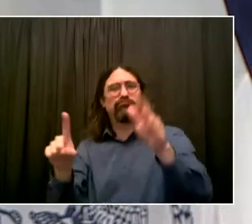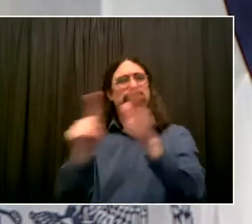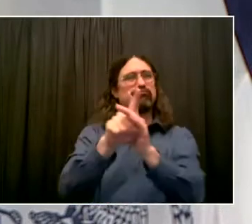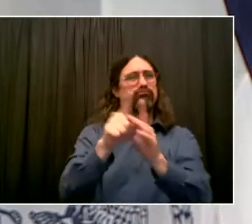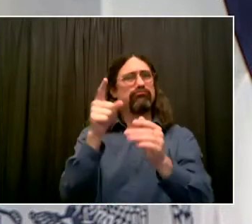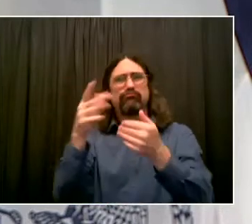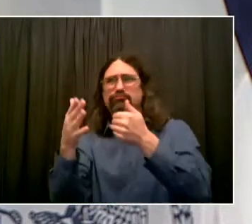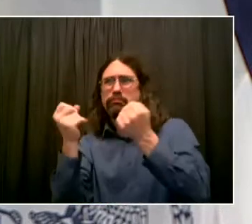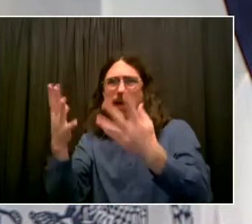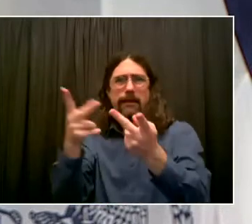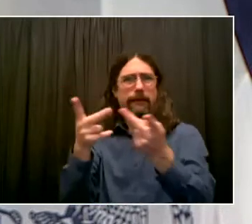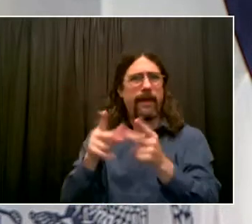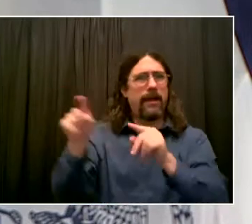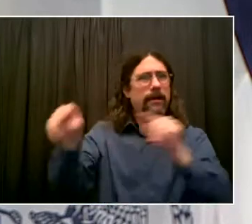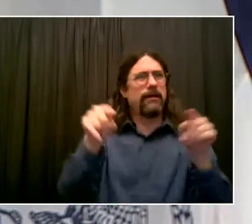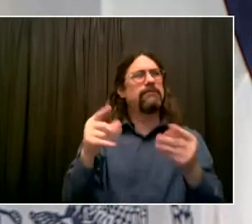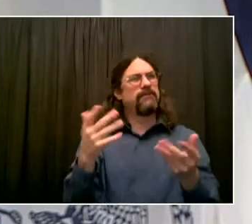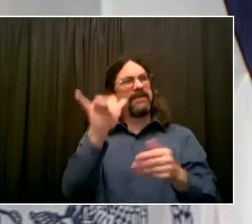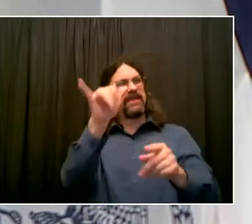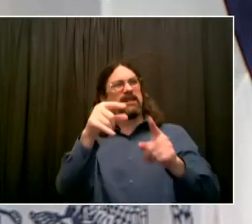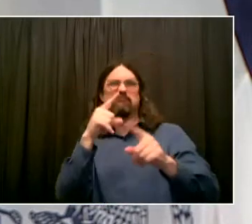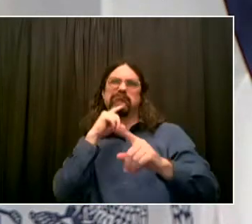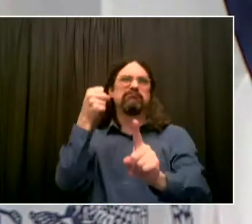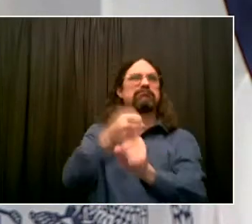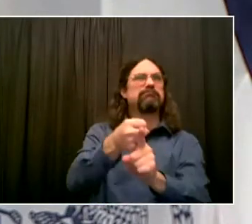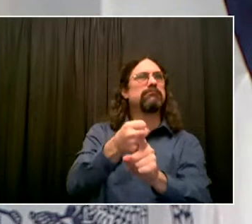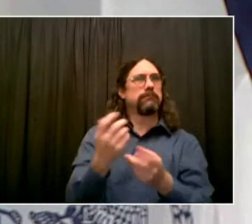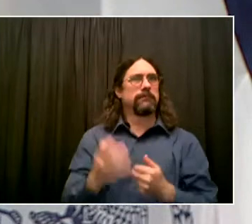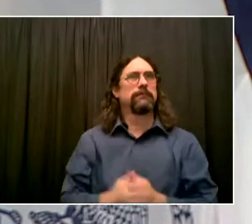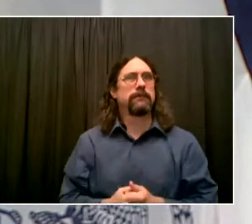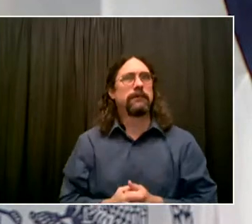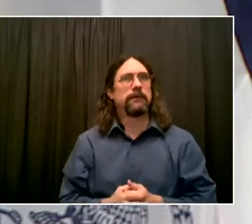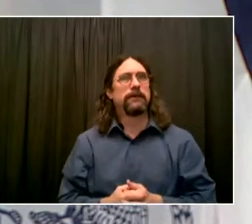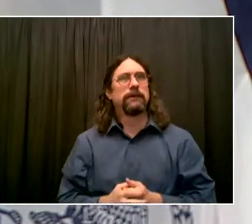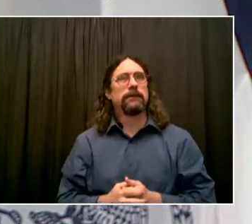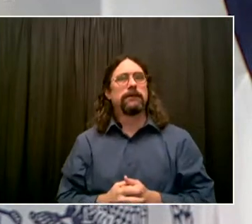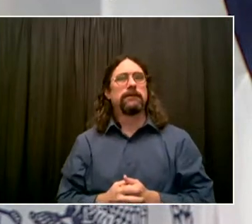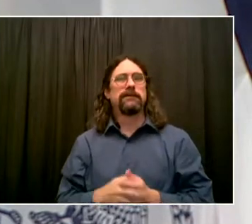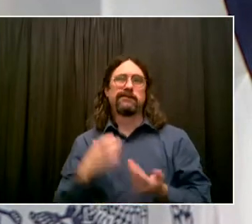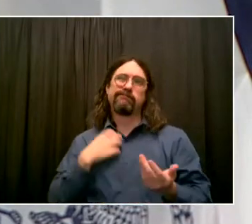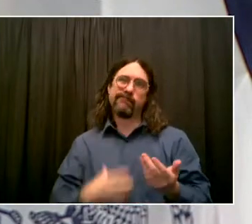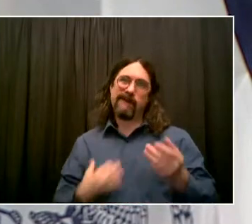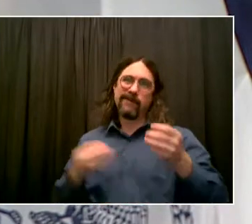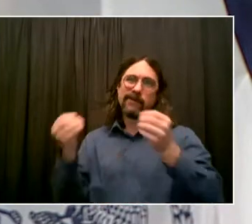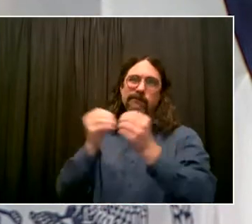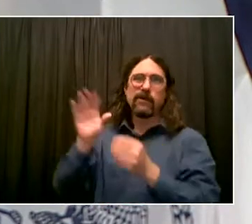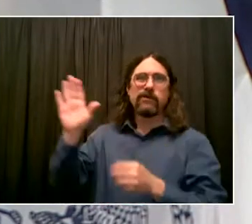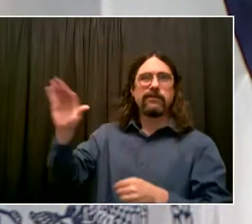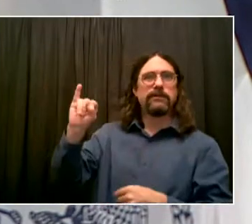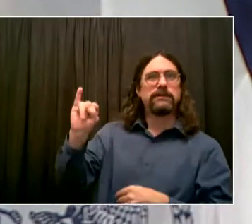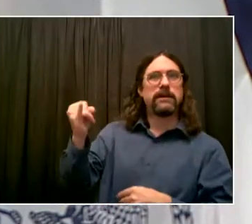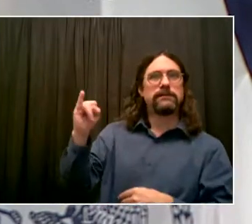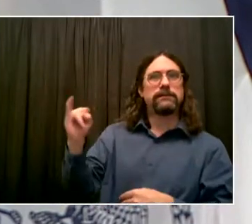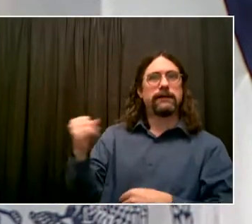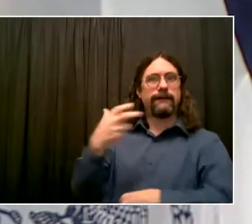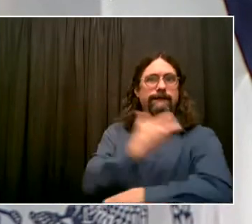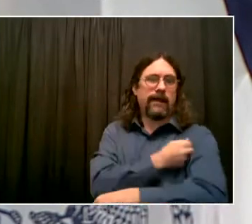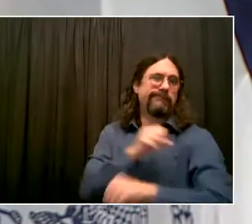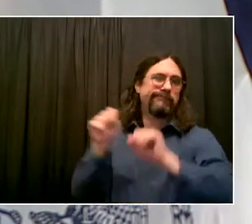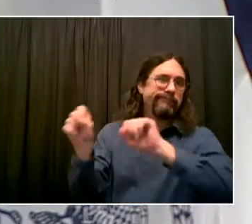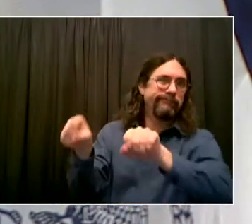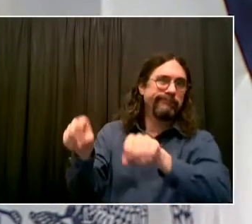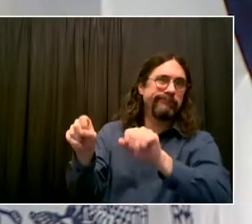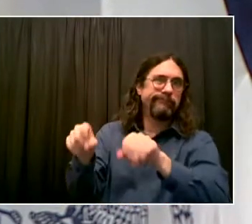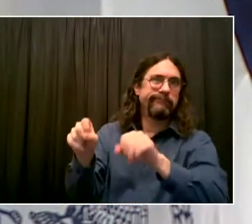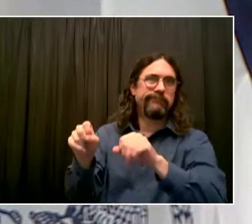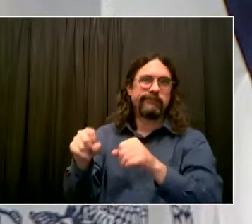supply back. We don't have a lot of new supply coming of that yet. That speeds things up a lot when you have Johnson & Johnson. But we're still